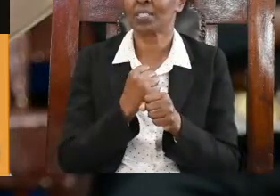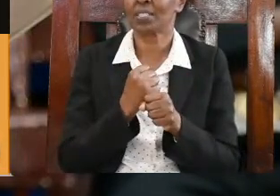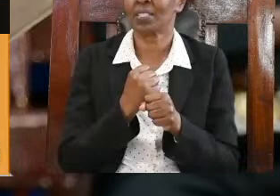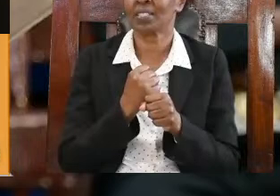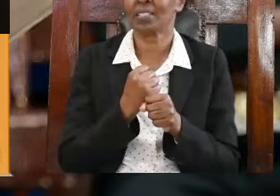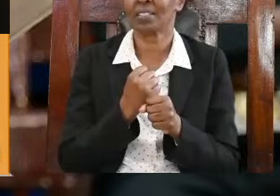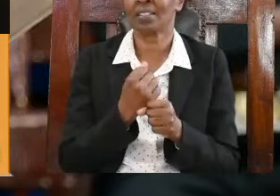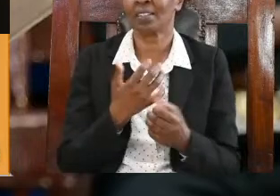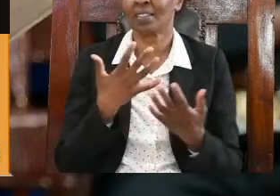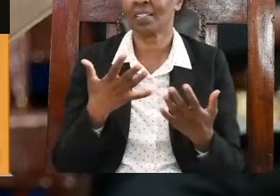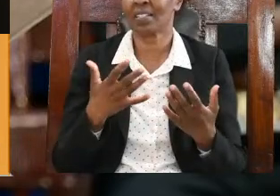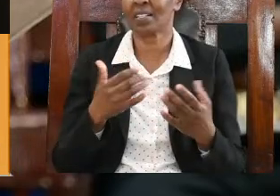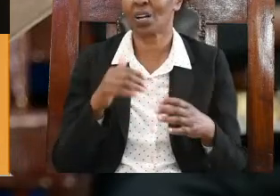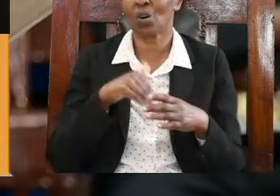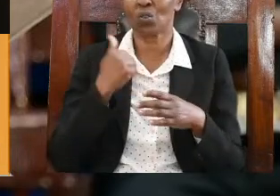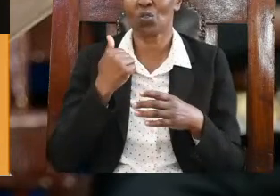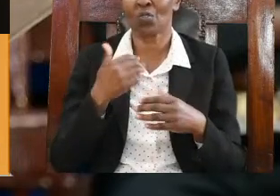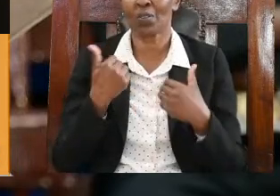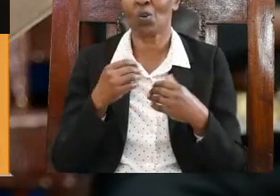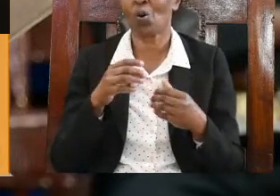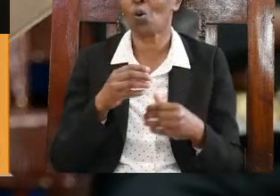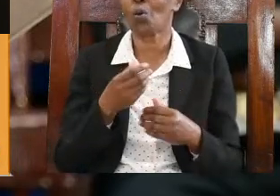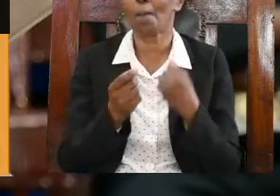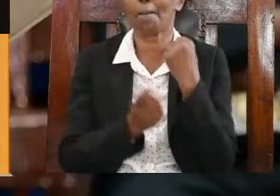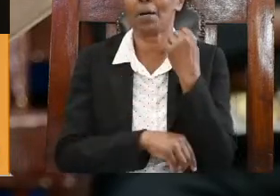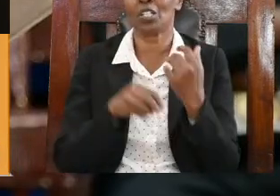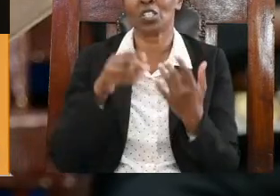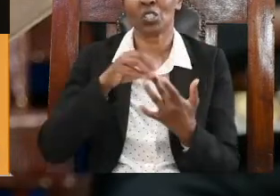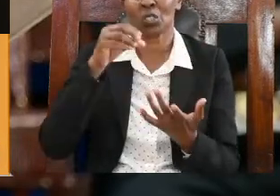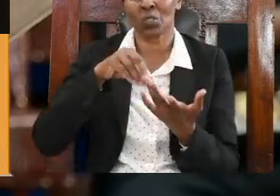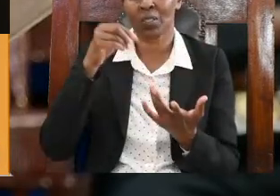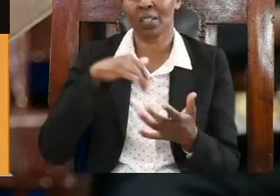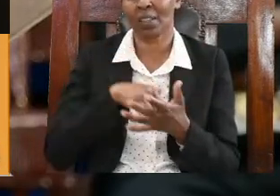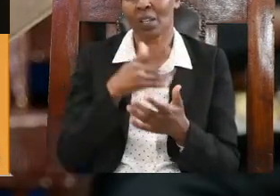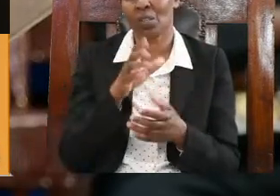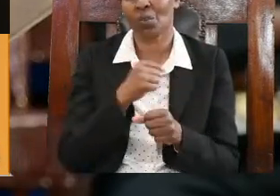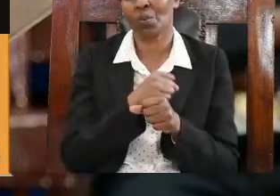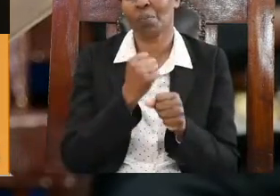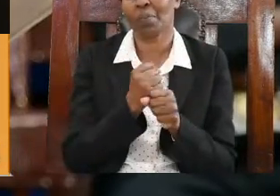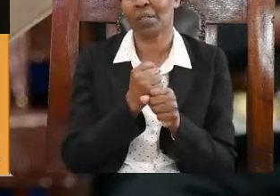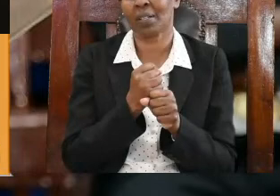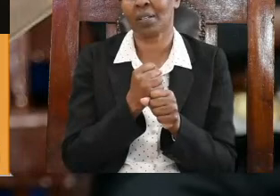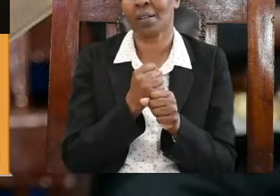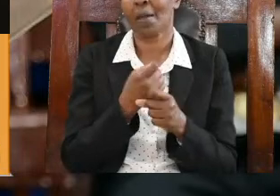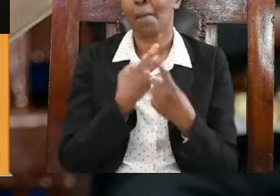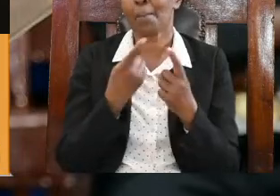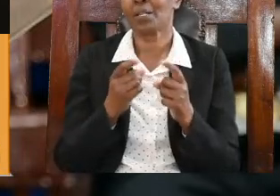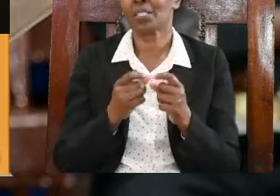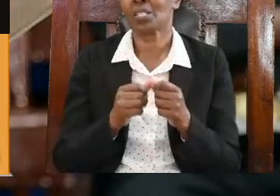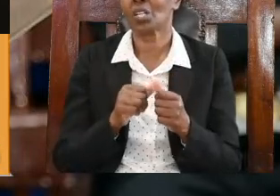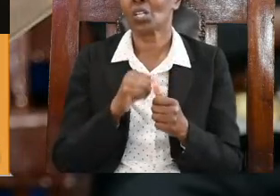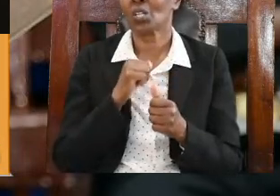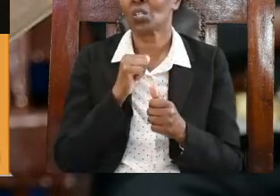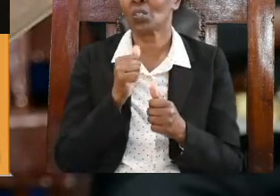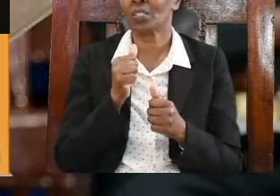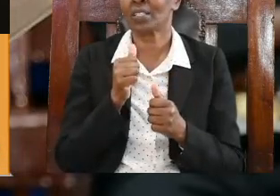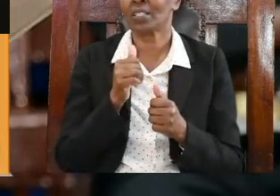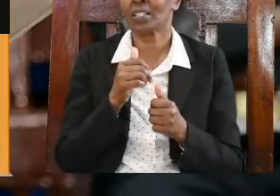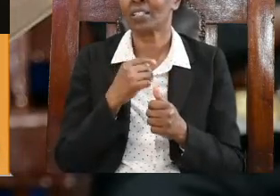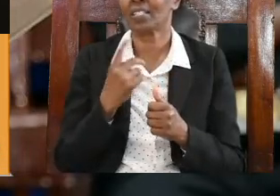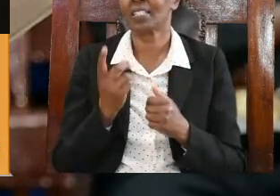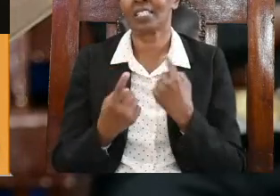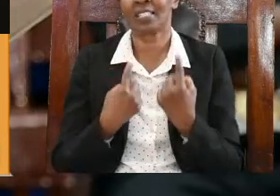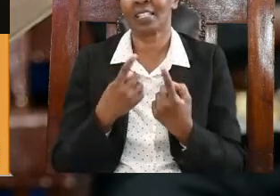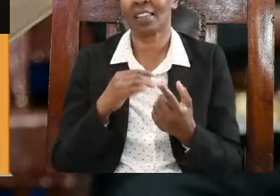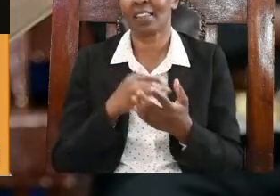He's not talking about bad choices that we make. Paul is actually not saying that the power of Christ